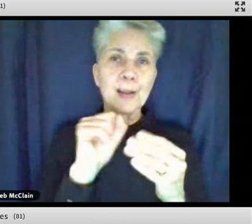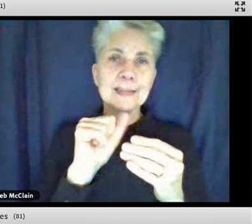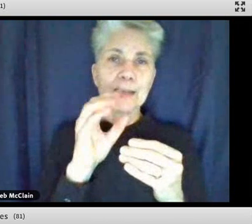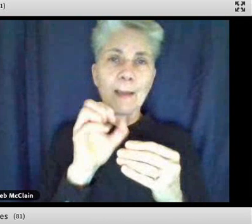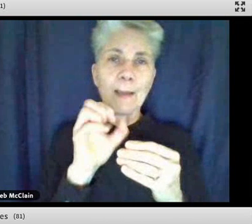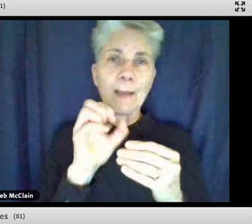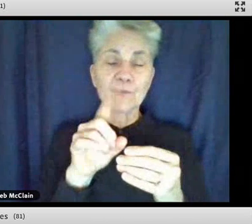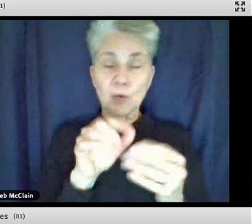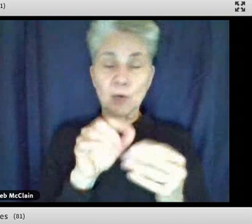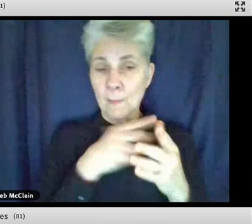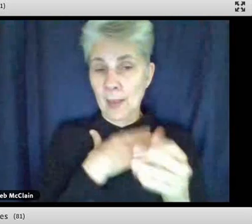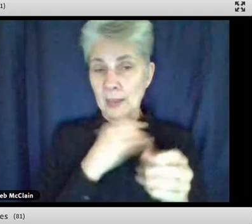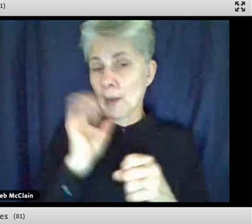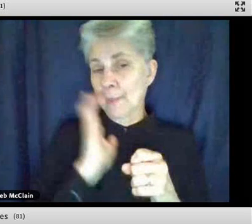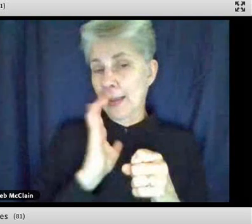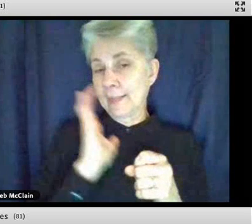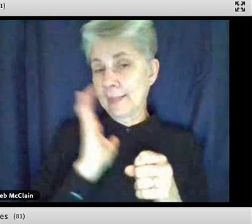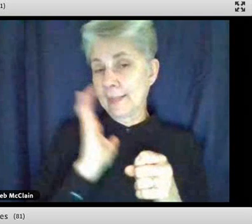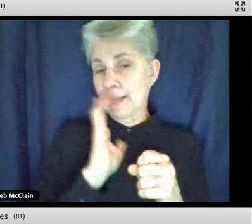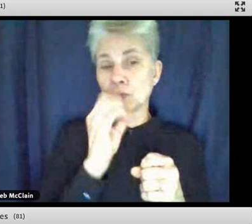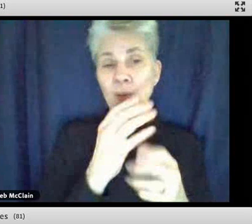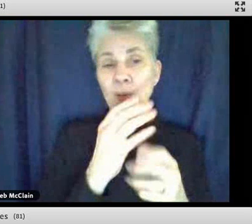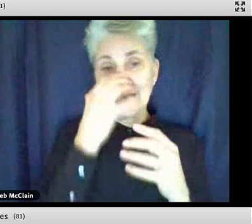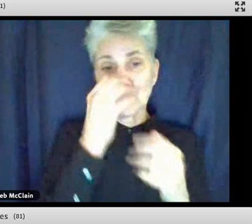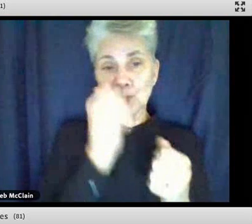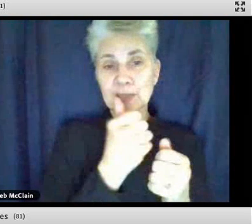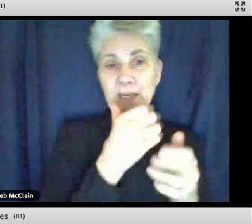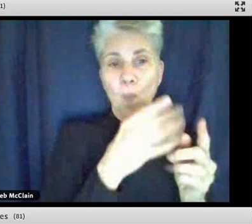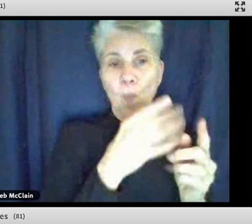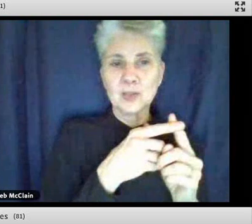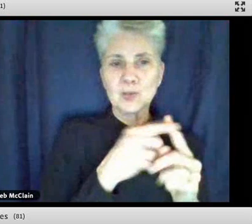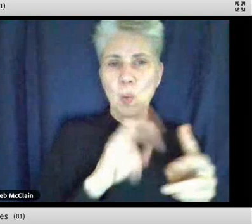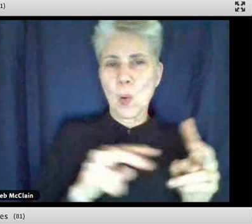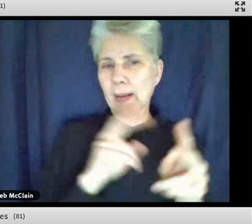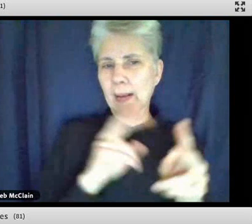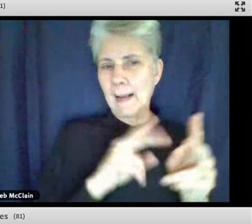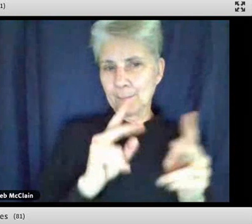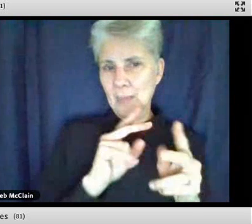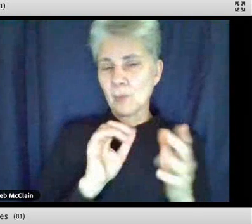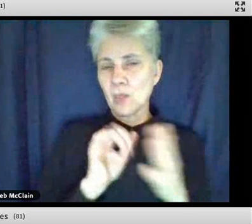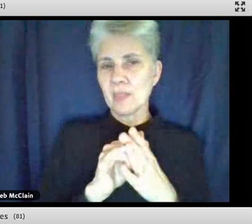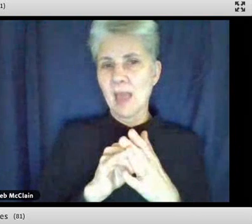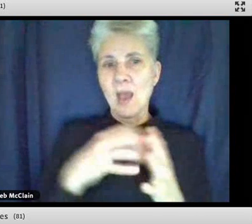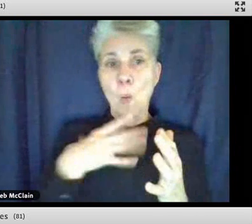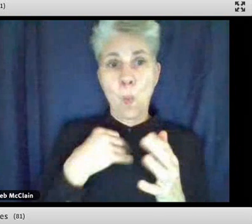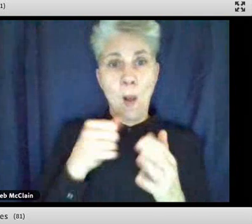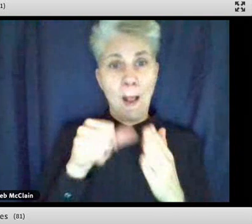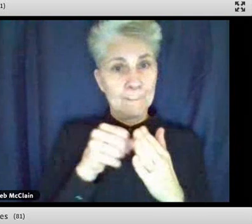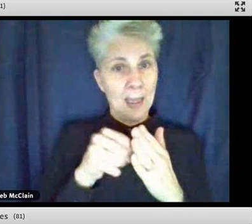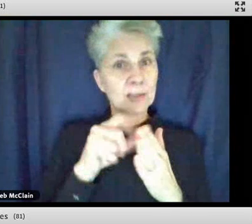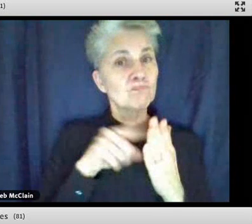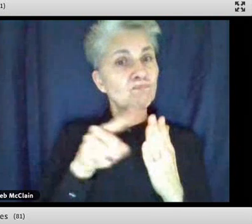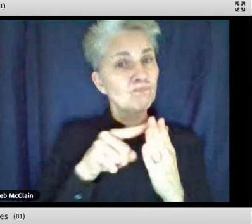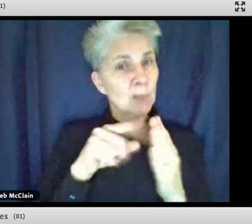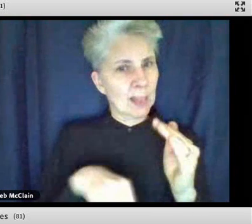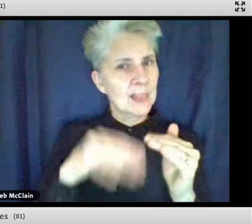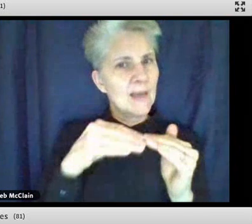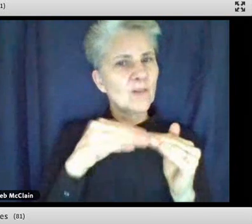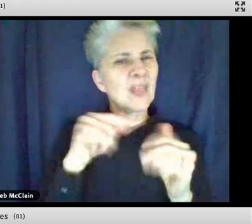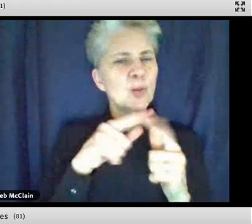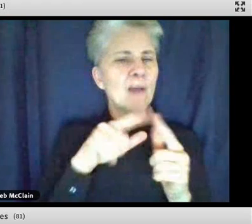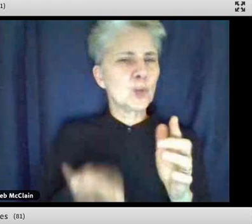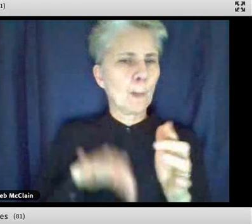there. Some interesting ways to kind of look at people. White pages, you can get to a certain level and then they want you to pay, but at